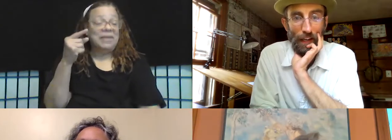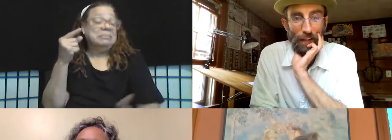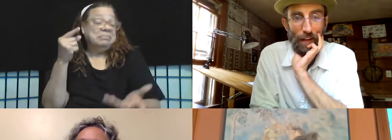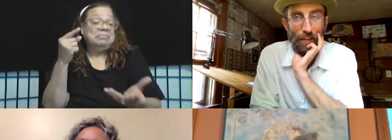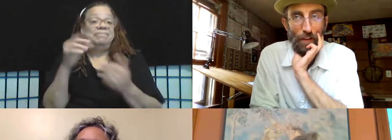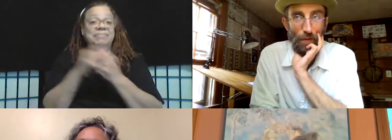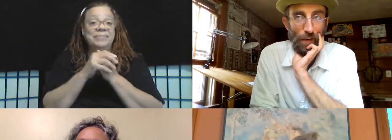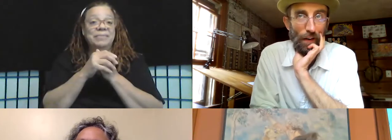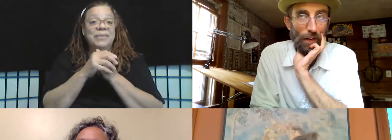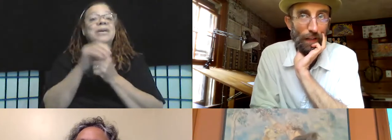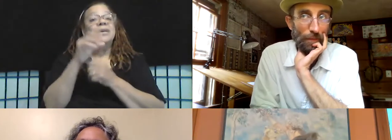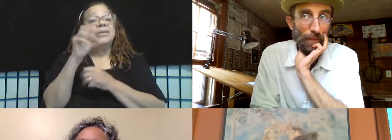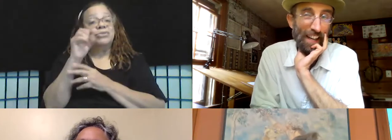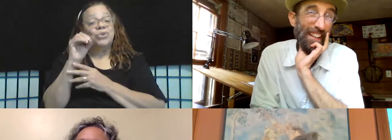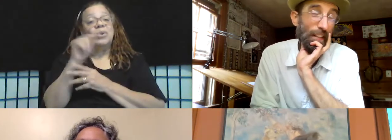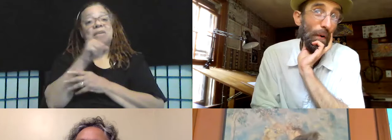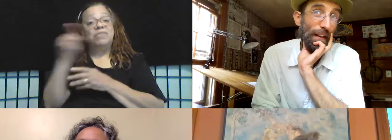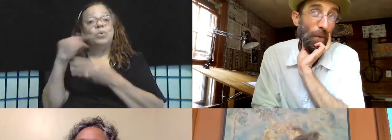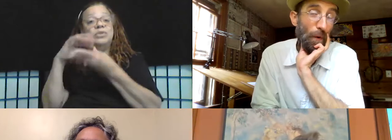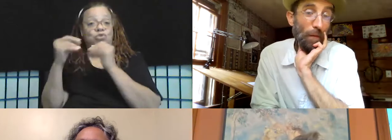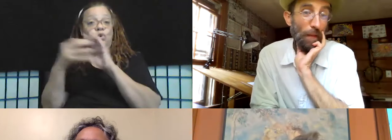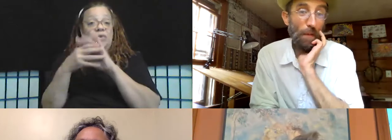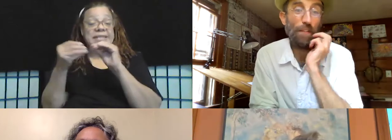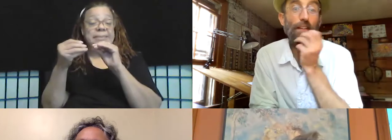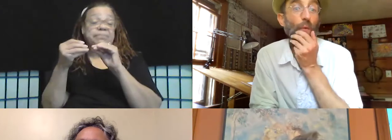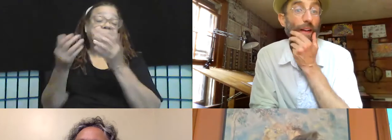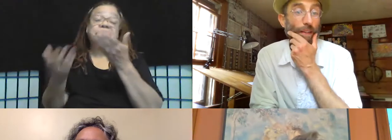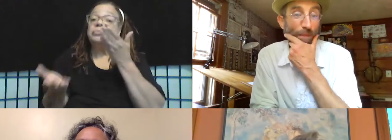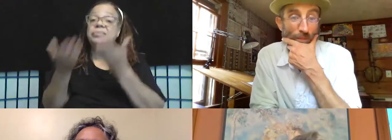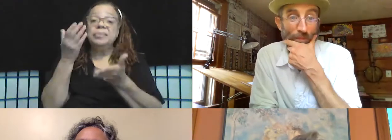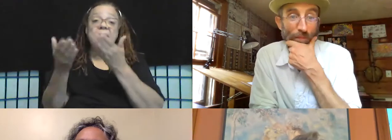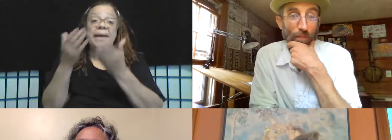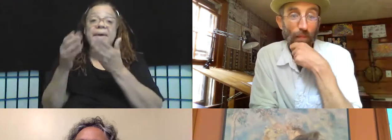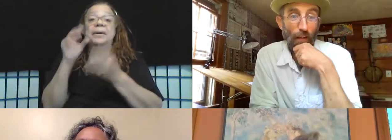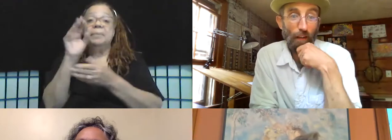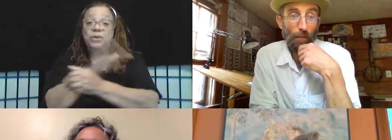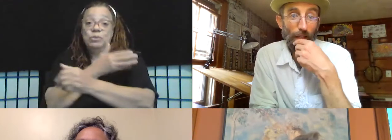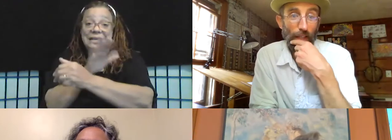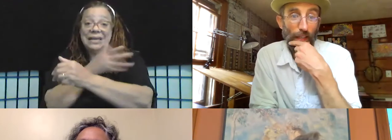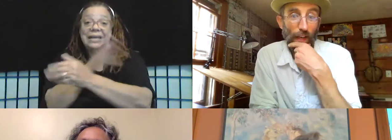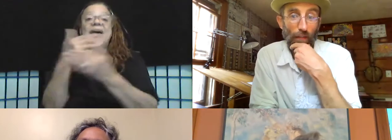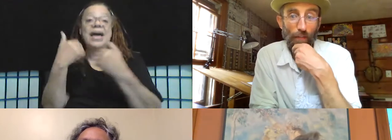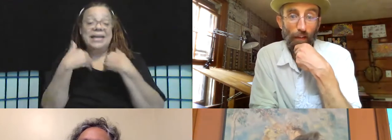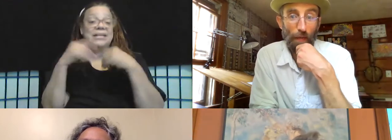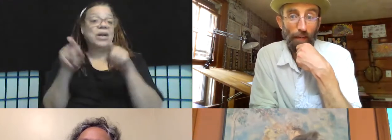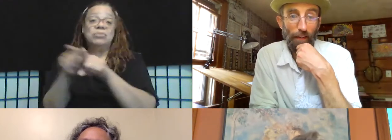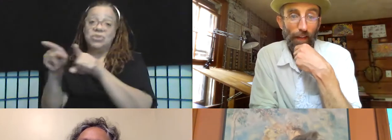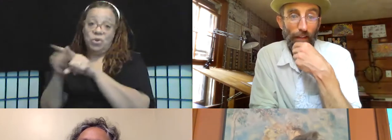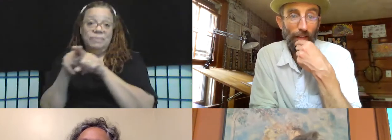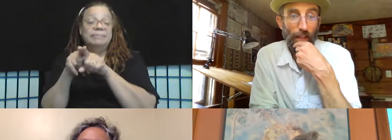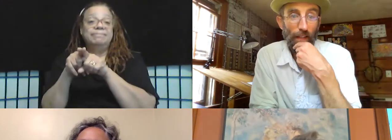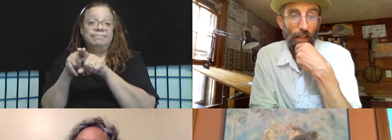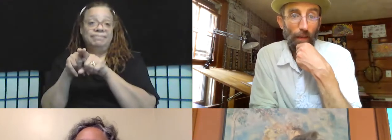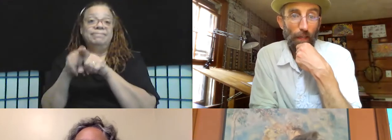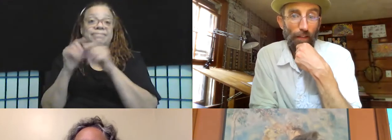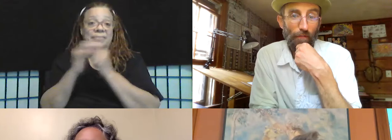on. And those are, and I like to point out probably music as well in a lot of cave painting